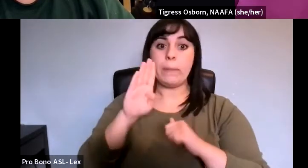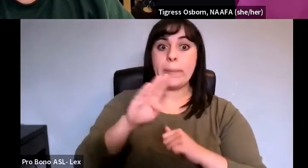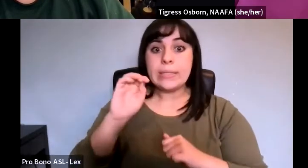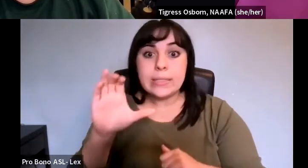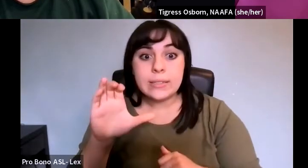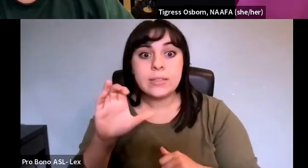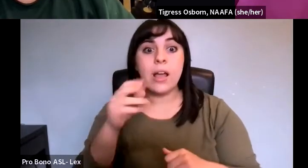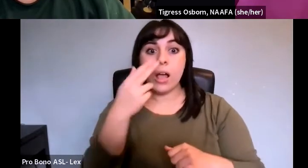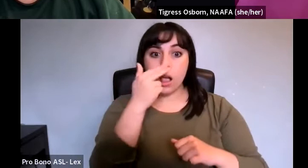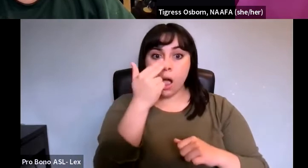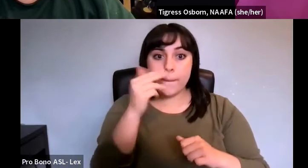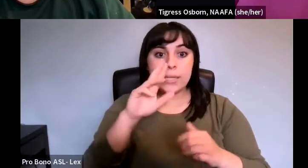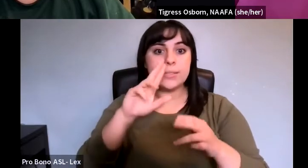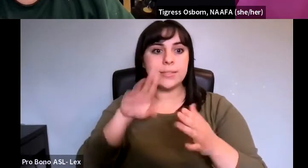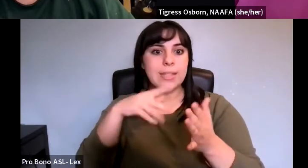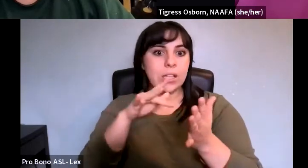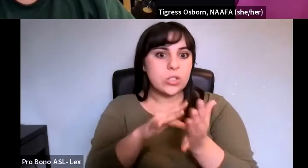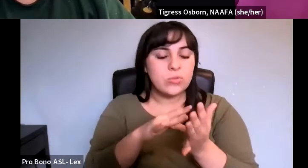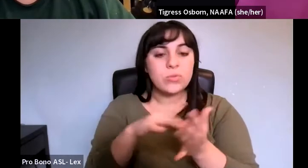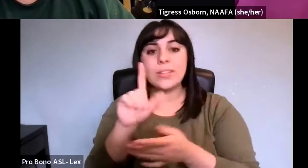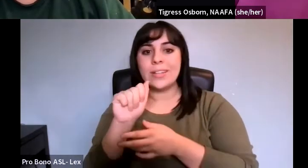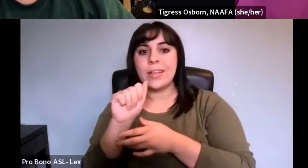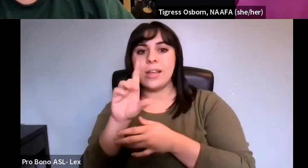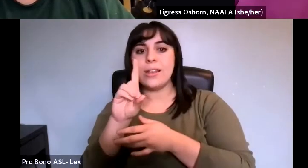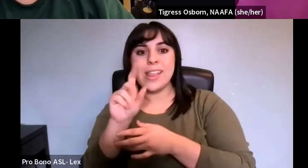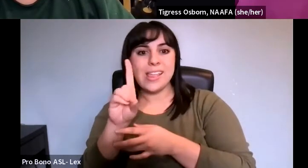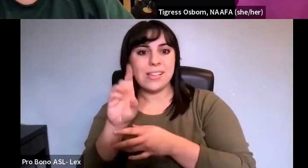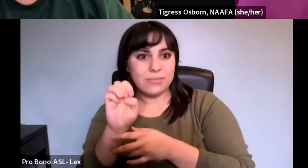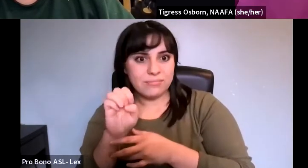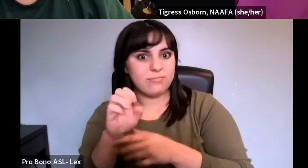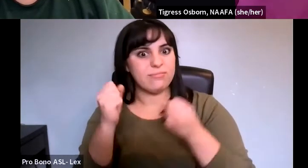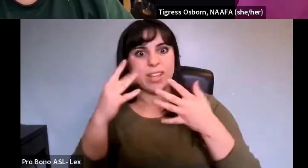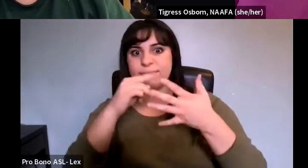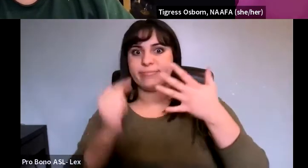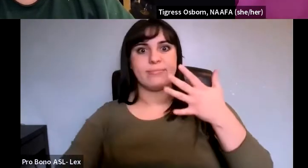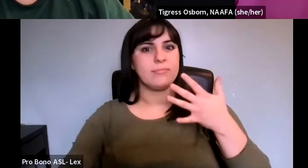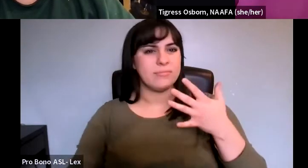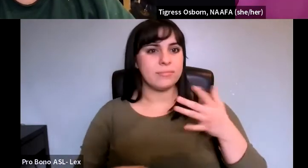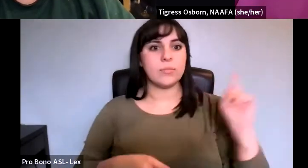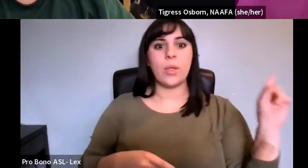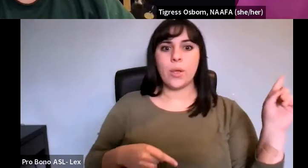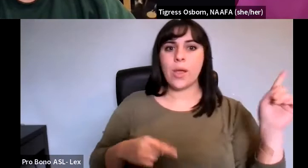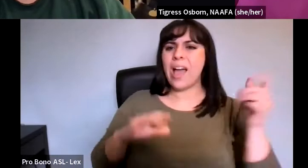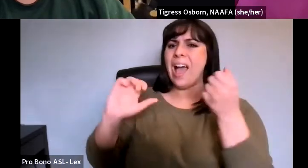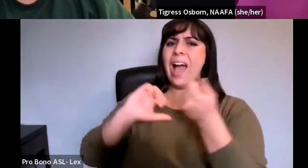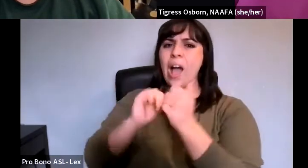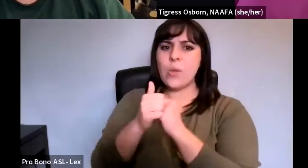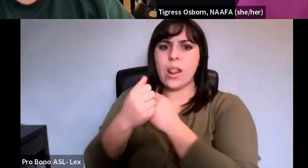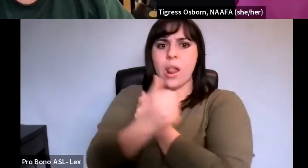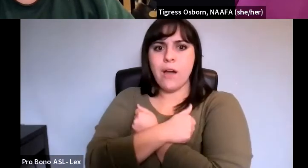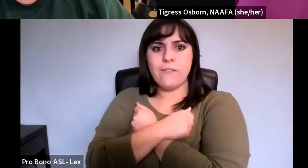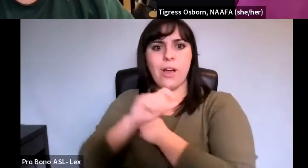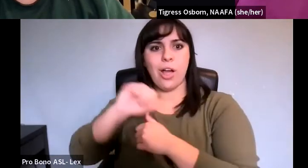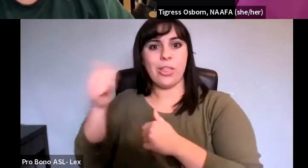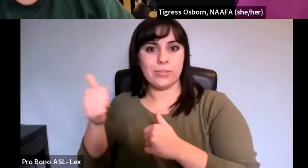others. Sofie hosted How to Love Your Fat, which ran on BBC Radio in Radio 4